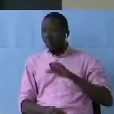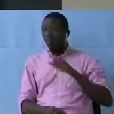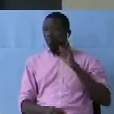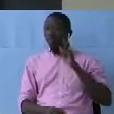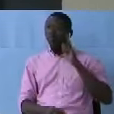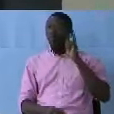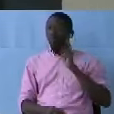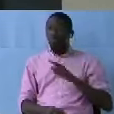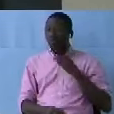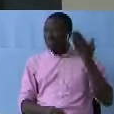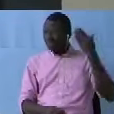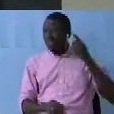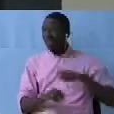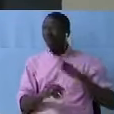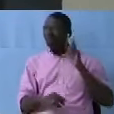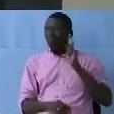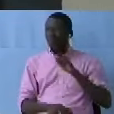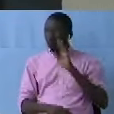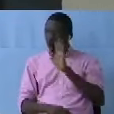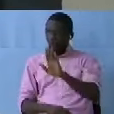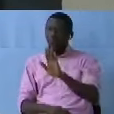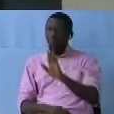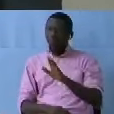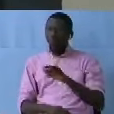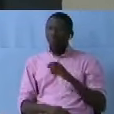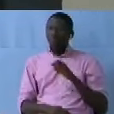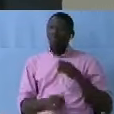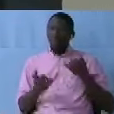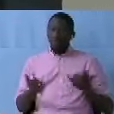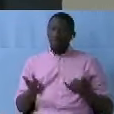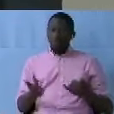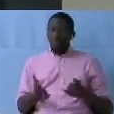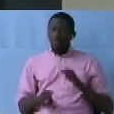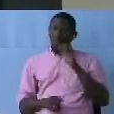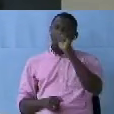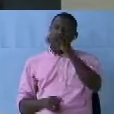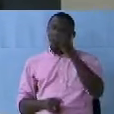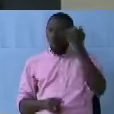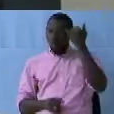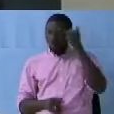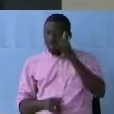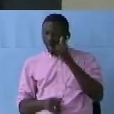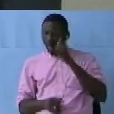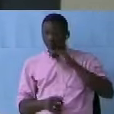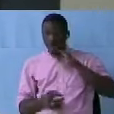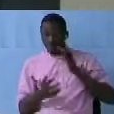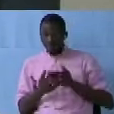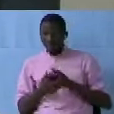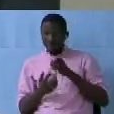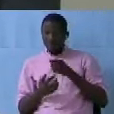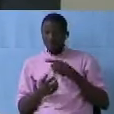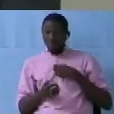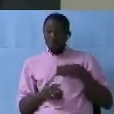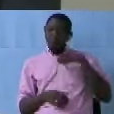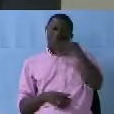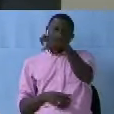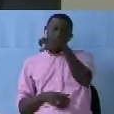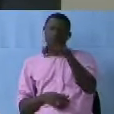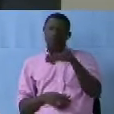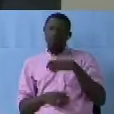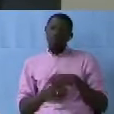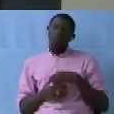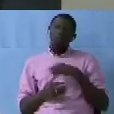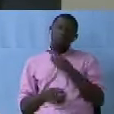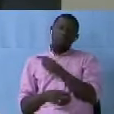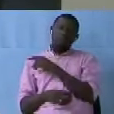is that he was falsely pretending to be a medical practitioner. That's your belief, right? Well, écoutons né rek dañ ko